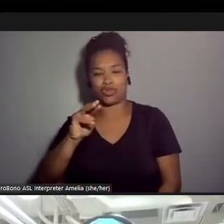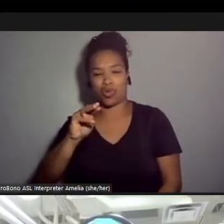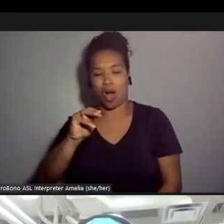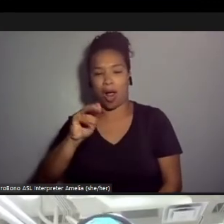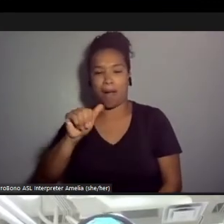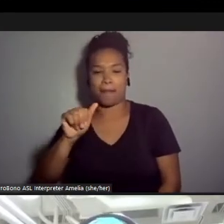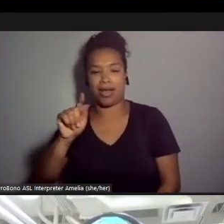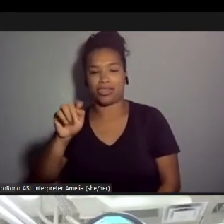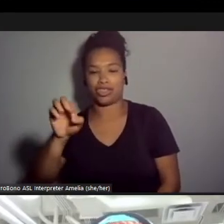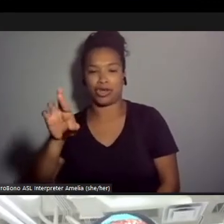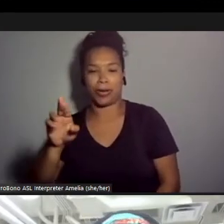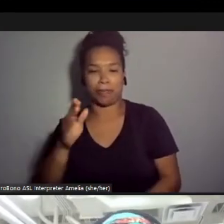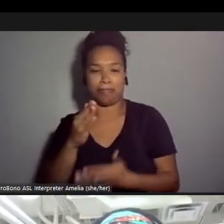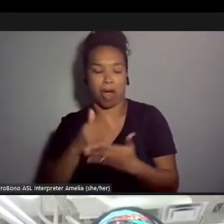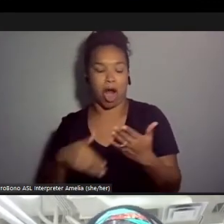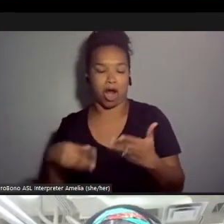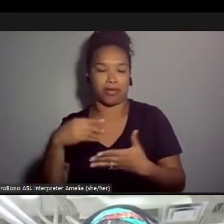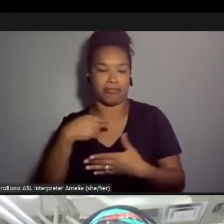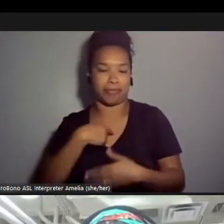hearing